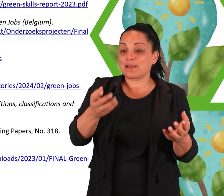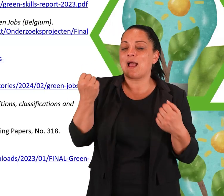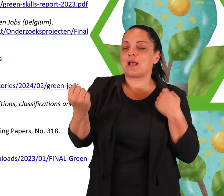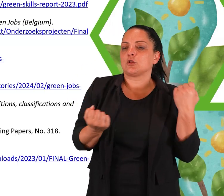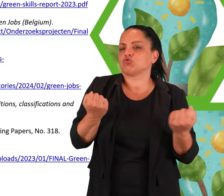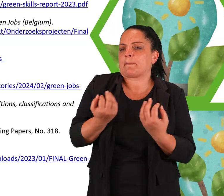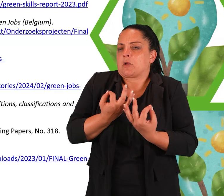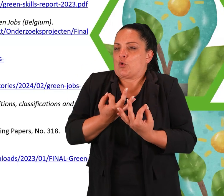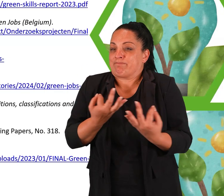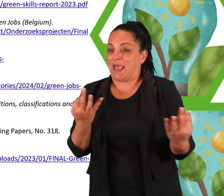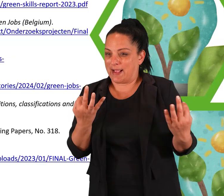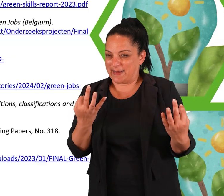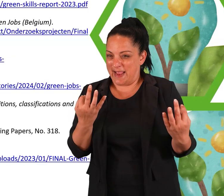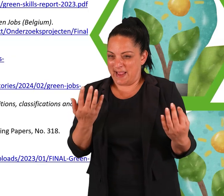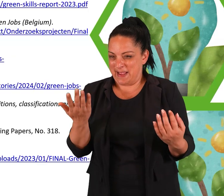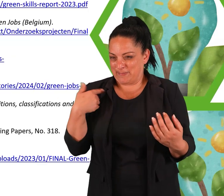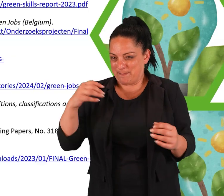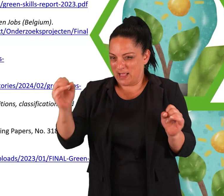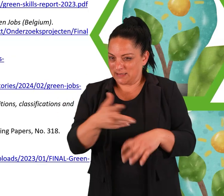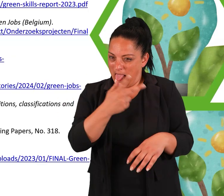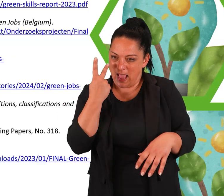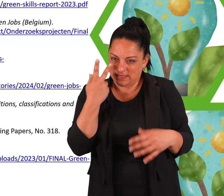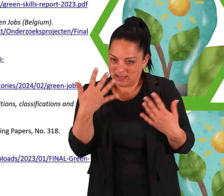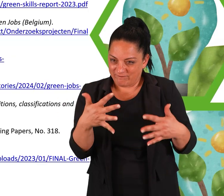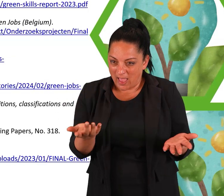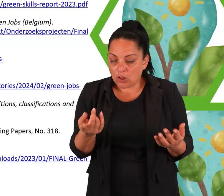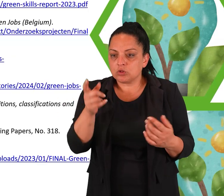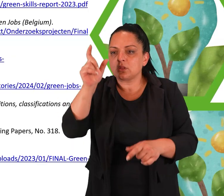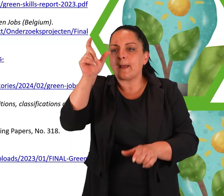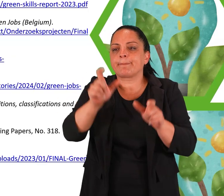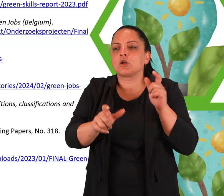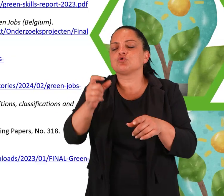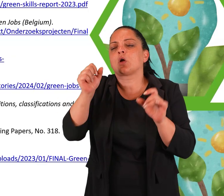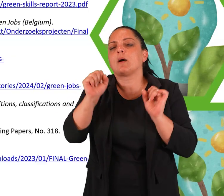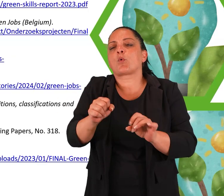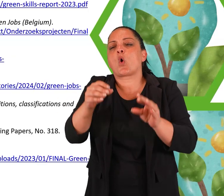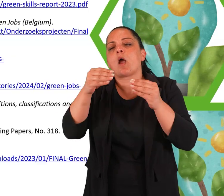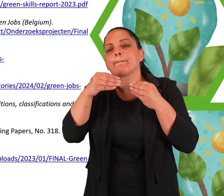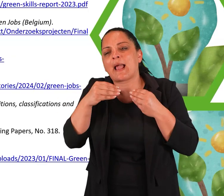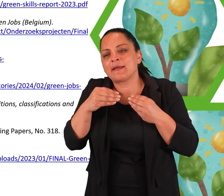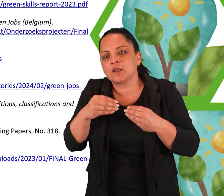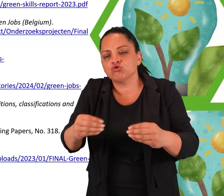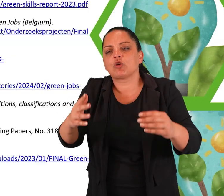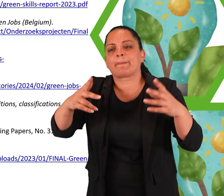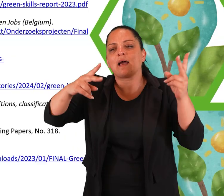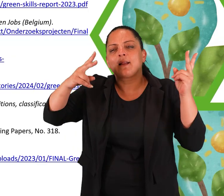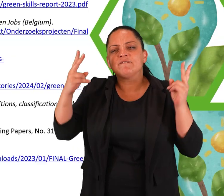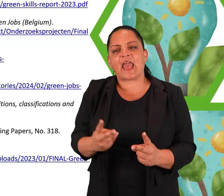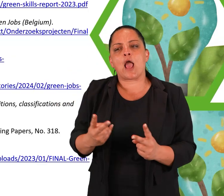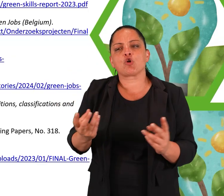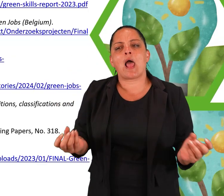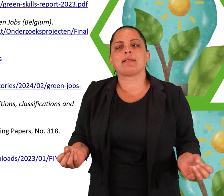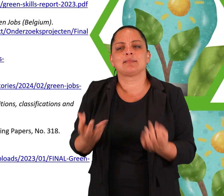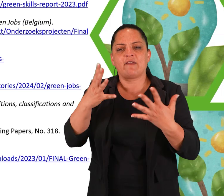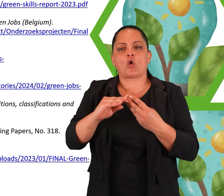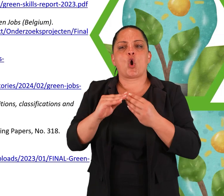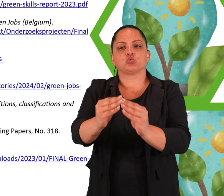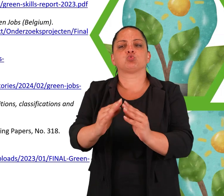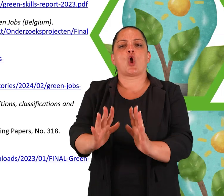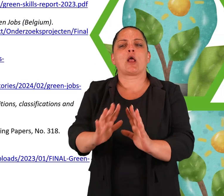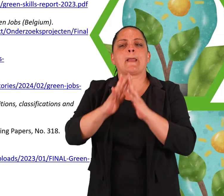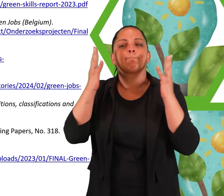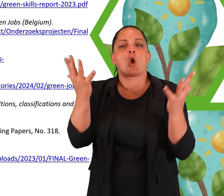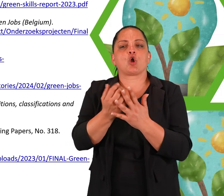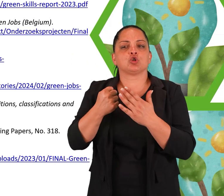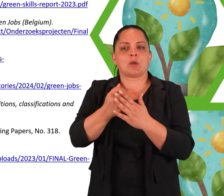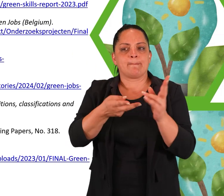in the slides, individuals can actively participate in building a more sustainable world. Thank you very much for